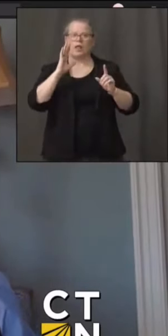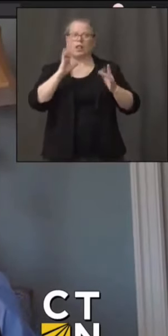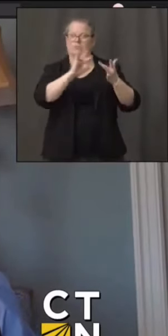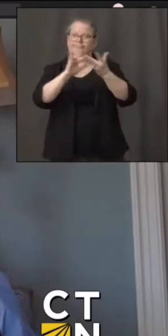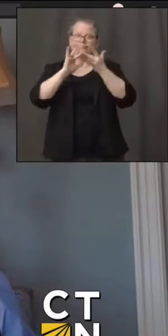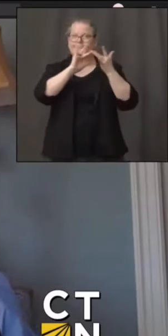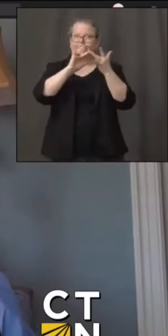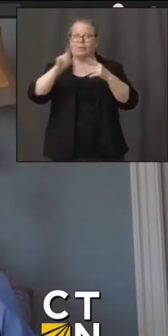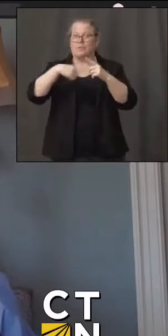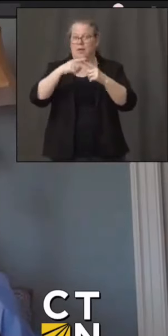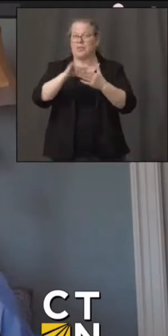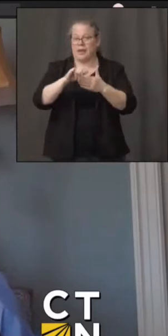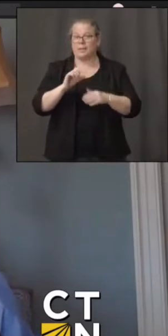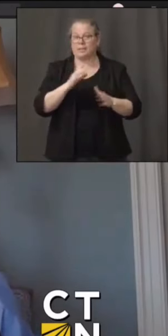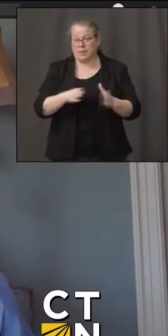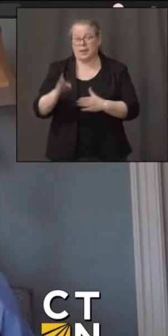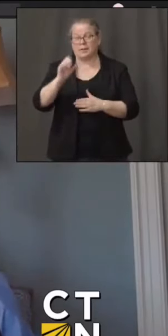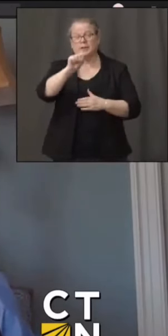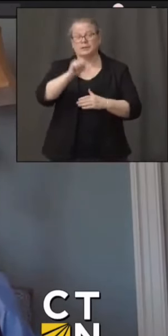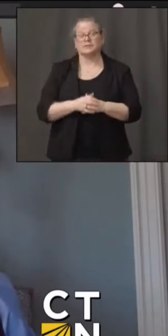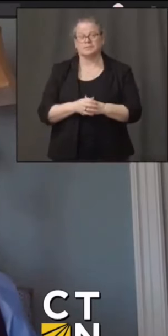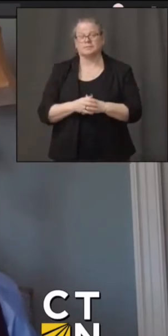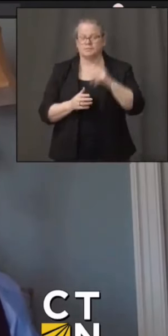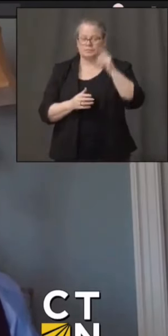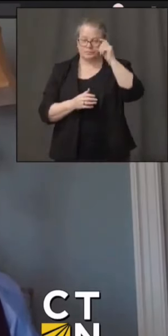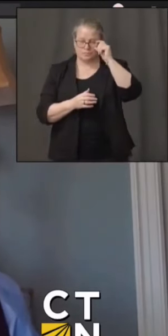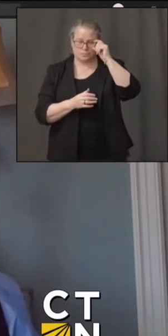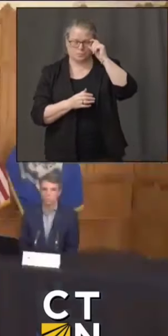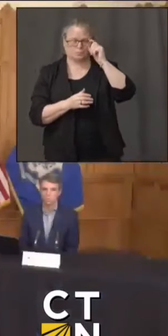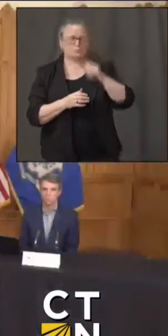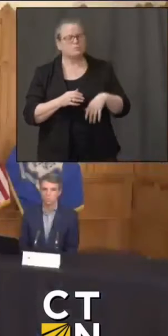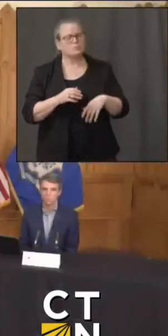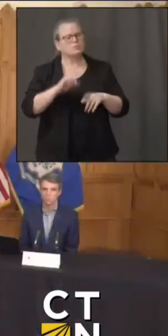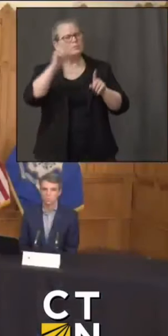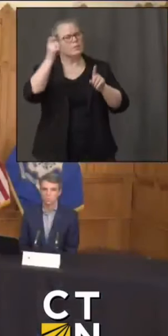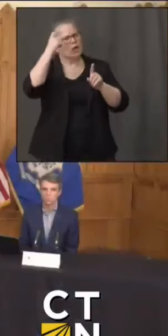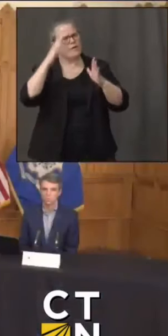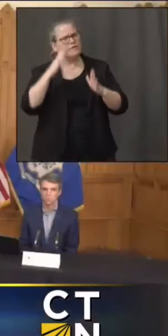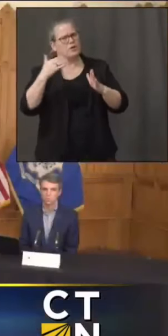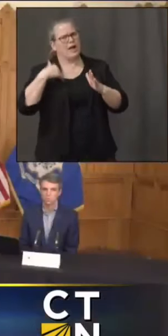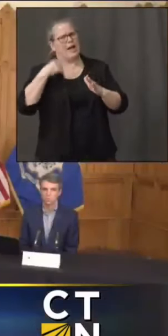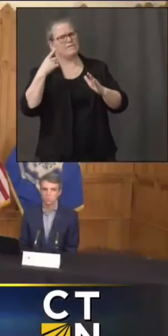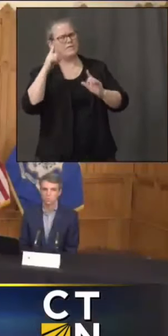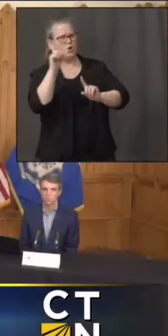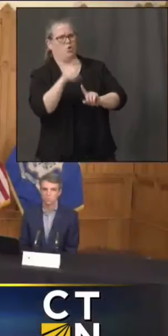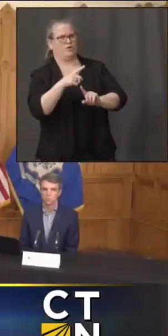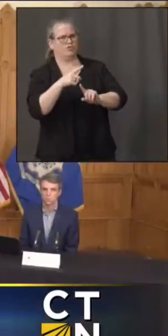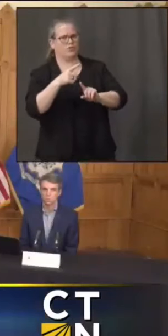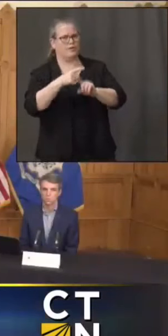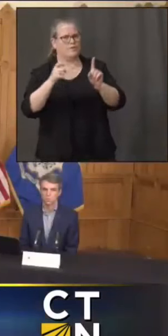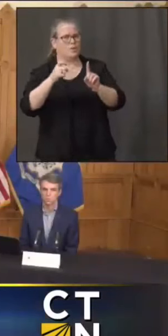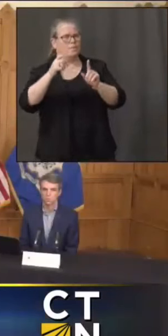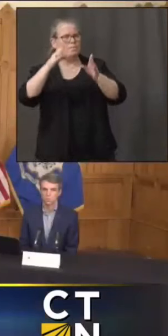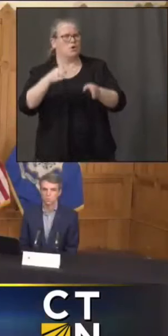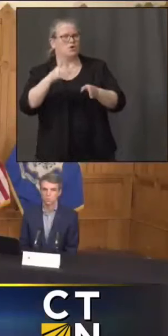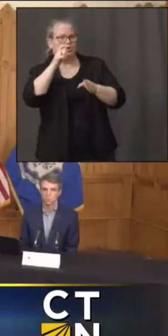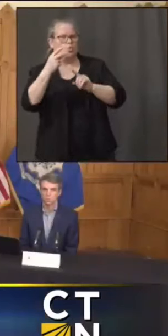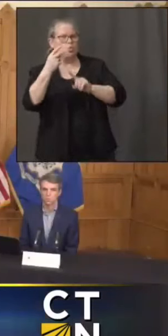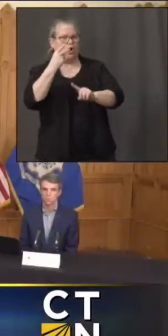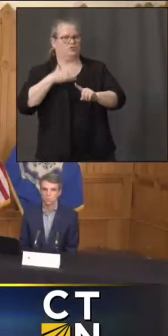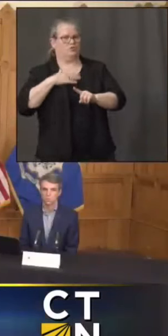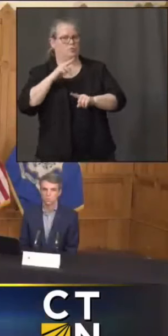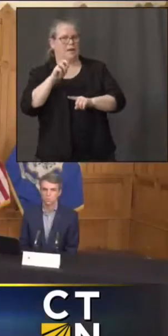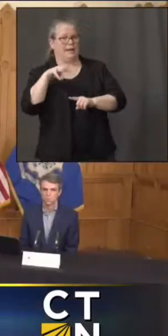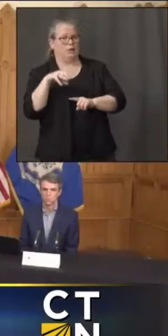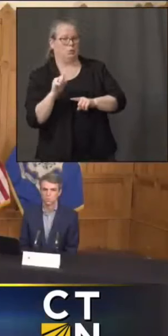And then we received a question from a viewer, Governor. It reads, I'm working 2 jobs and risk catching the virus to care for